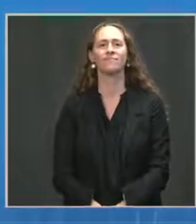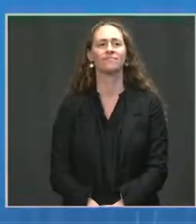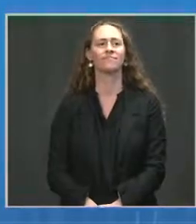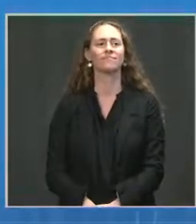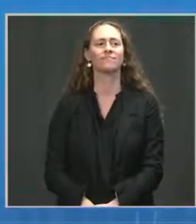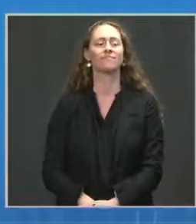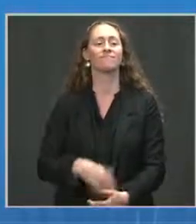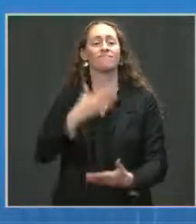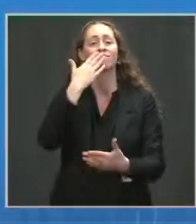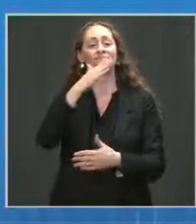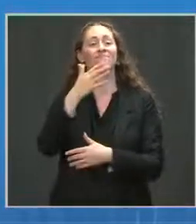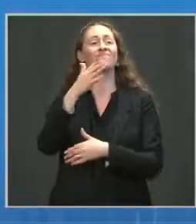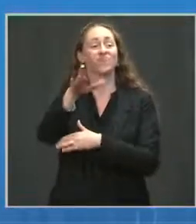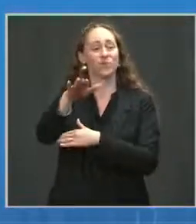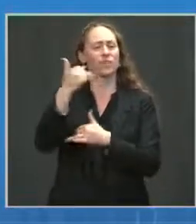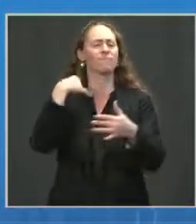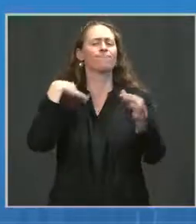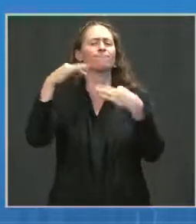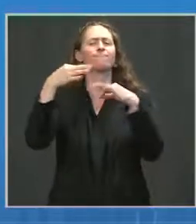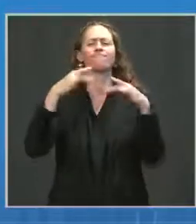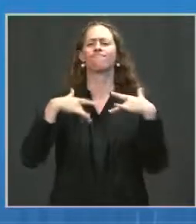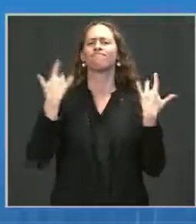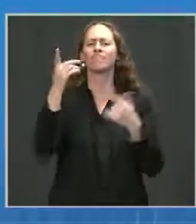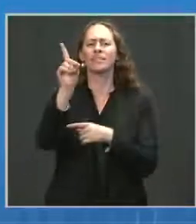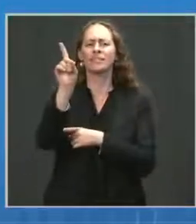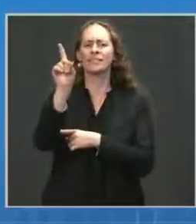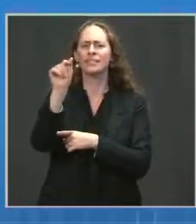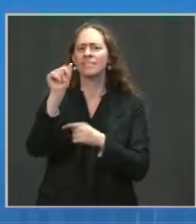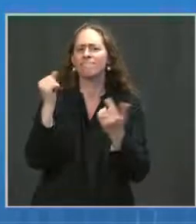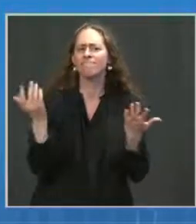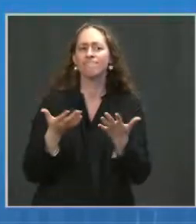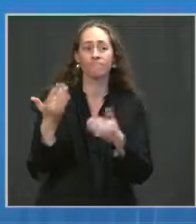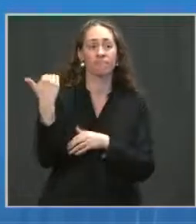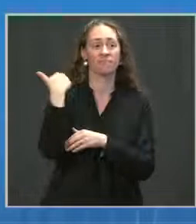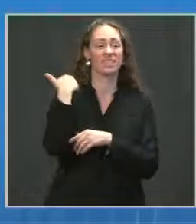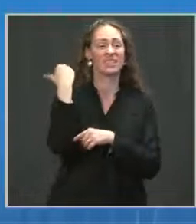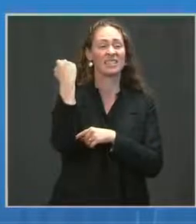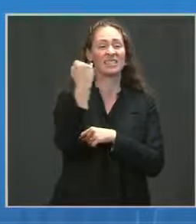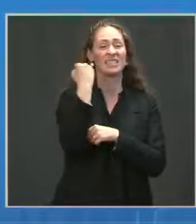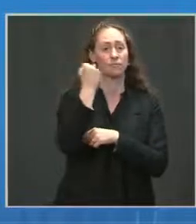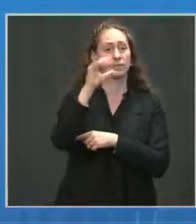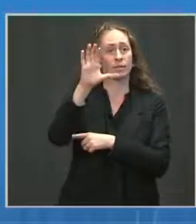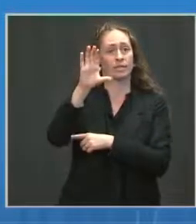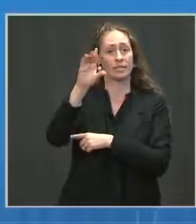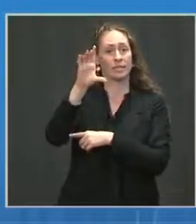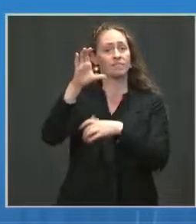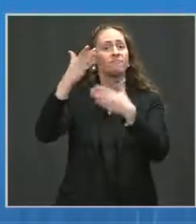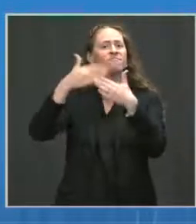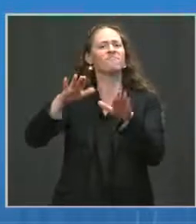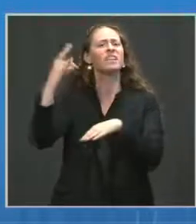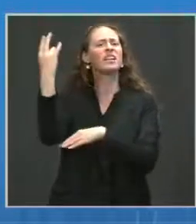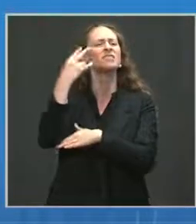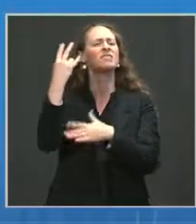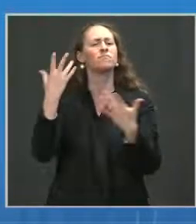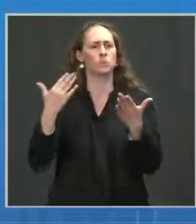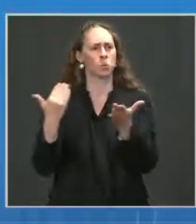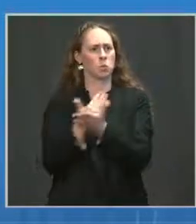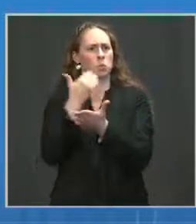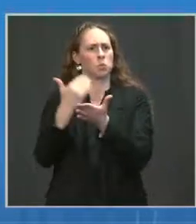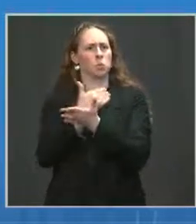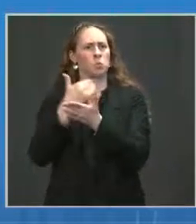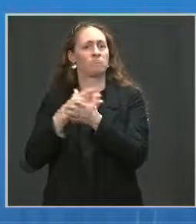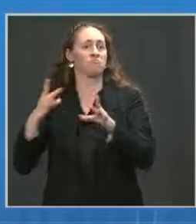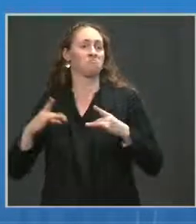the data. As of Saturday, CDC reported the 7-day moving average of daily new COVID-19 cases to be